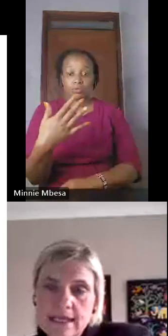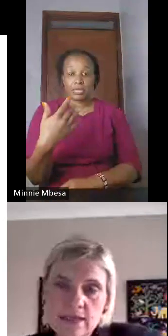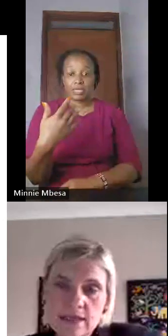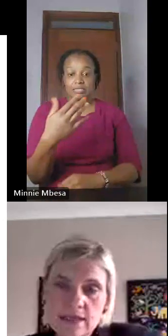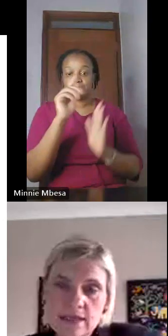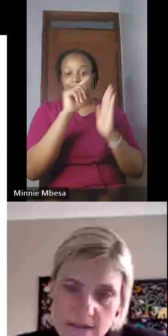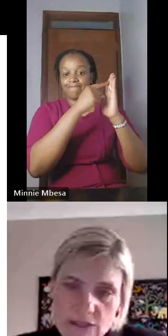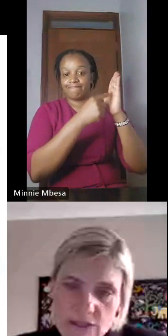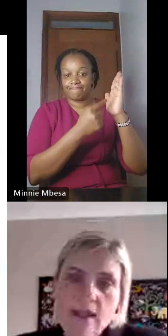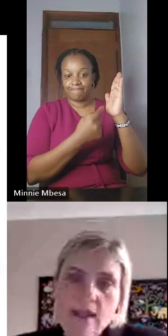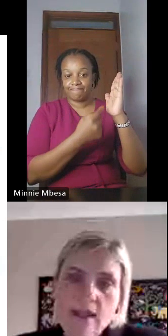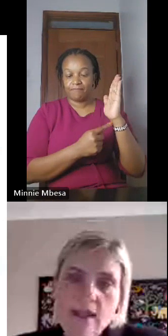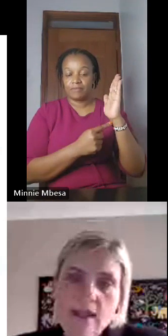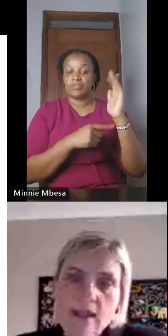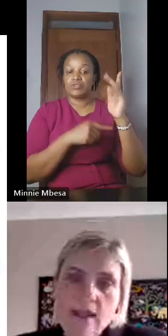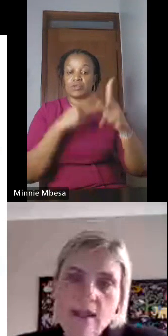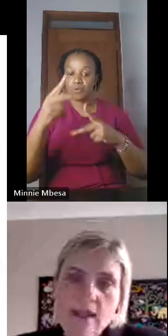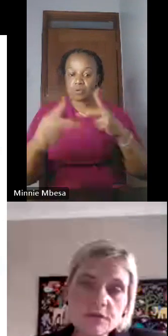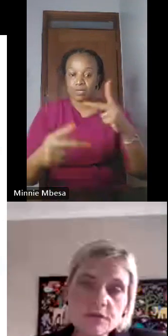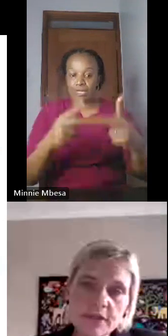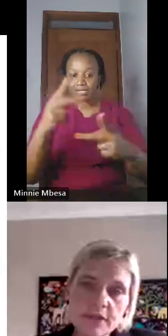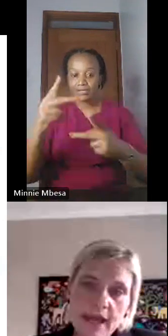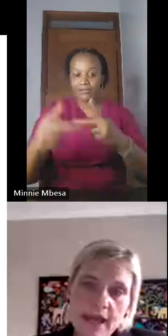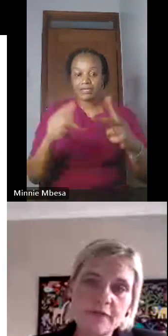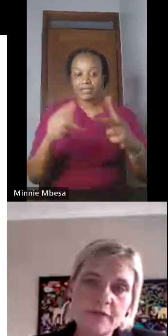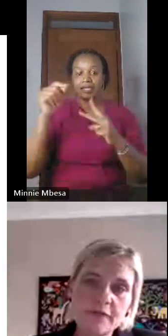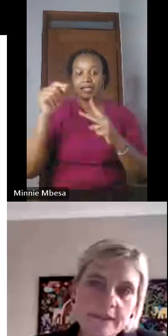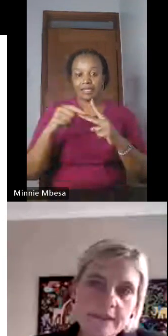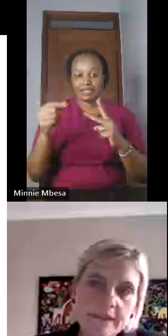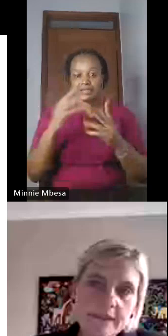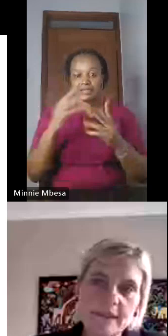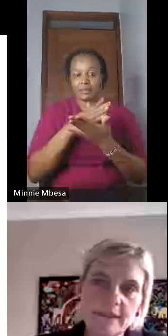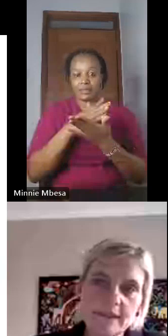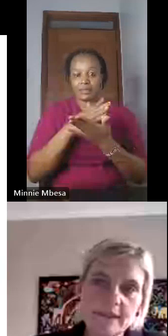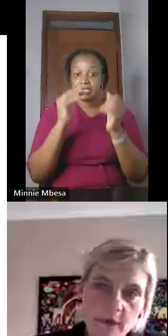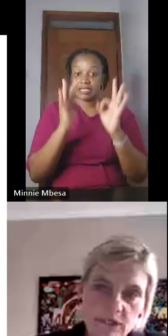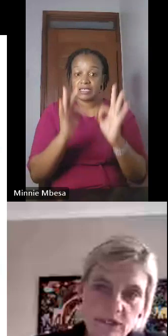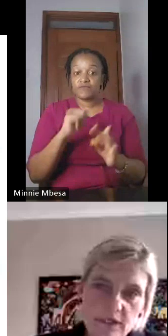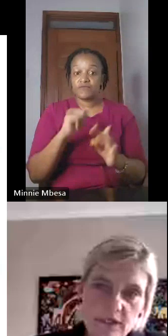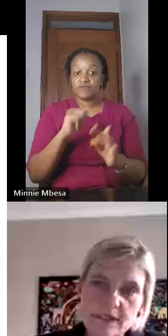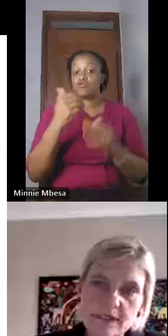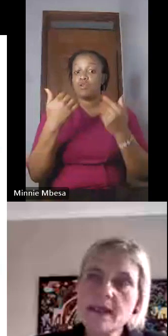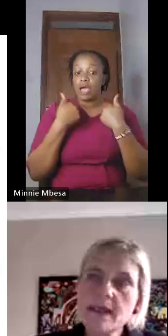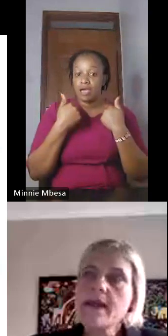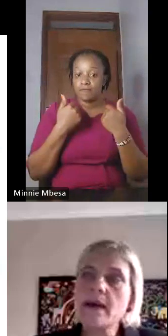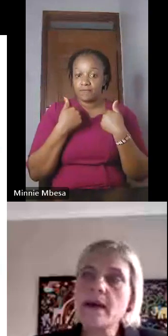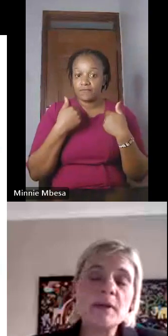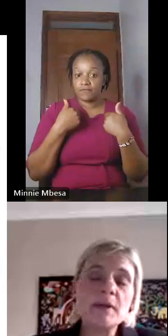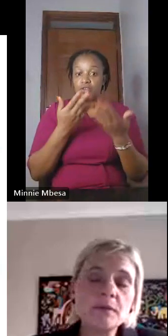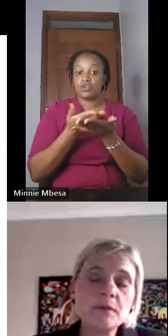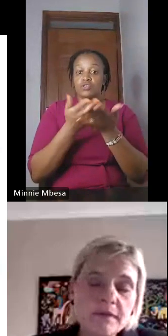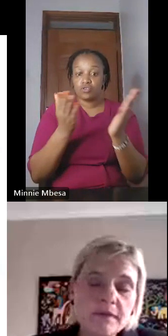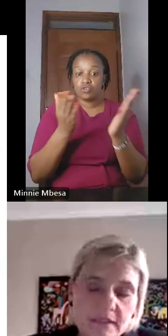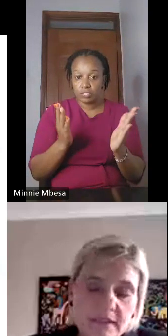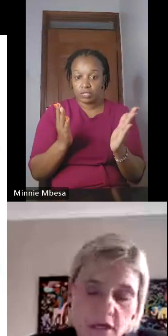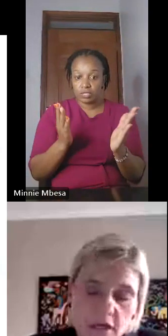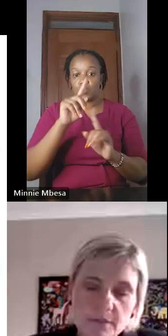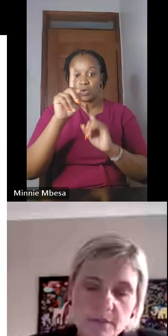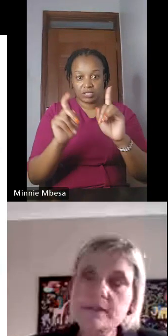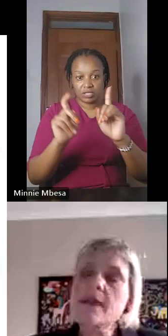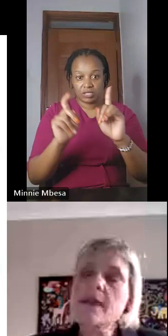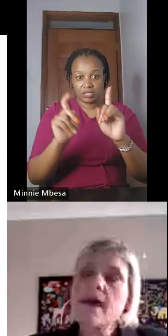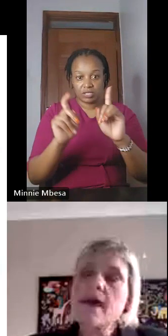the selection stage. If you do not have one of these questions, I beg your pardon, one of